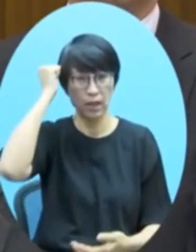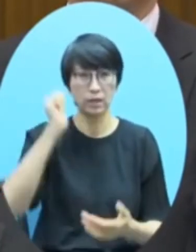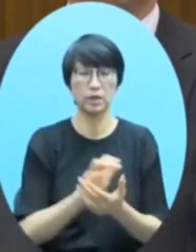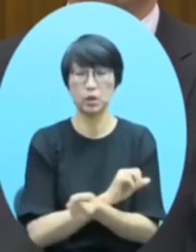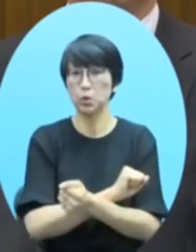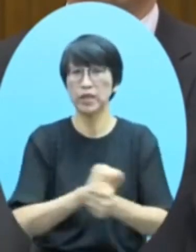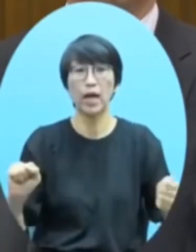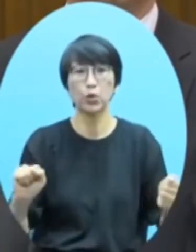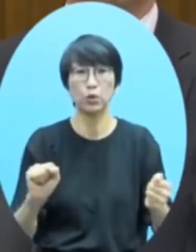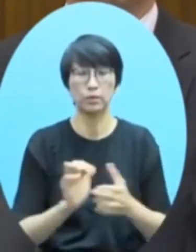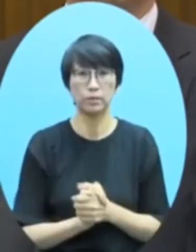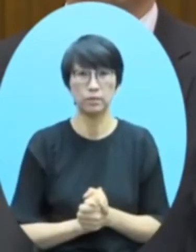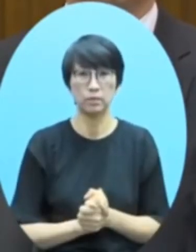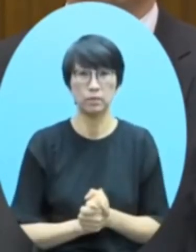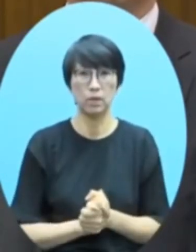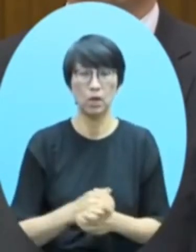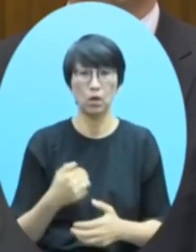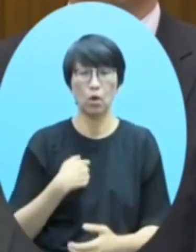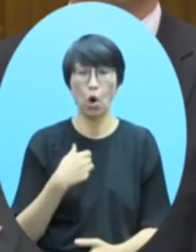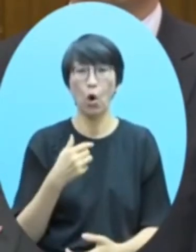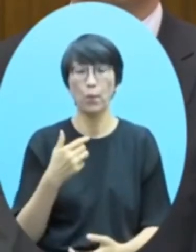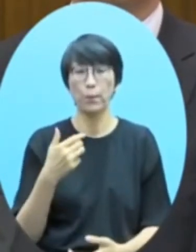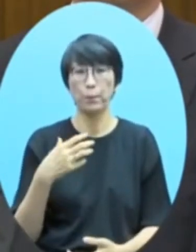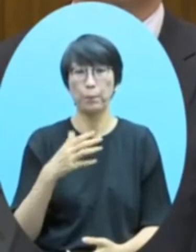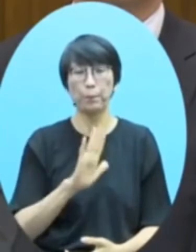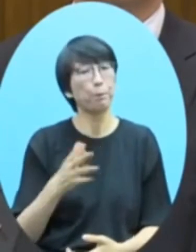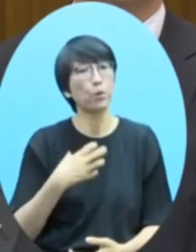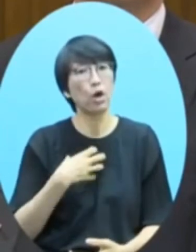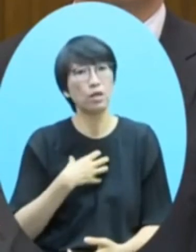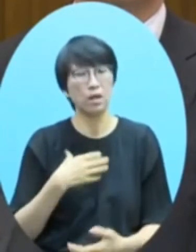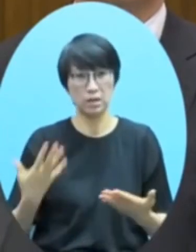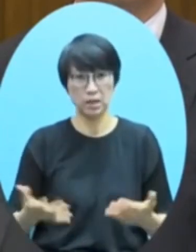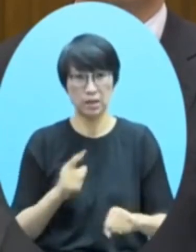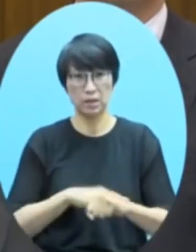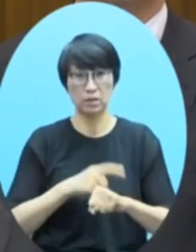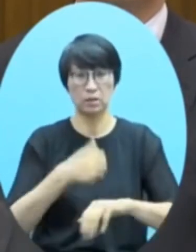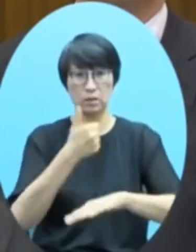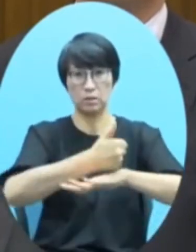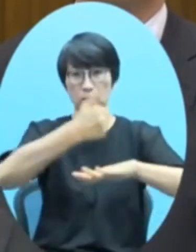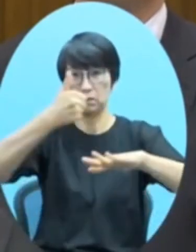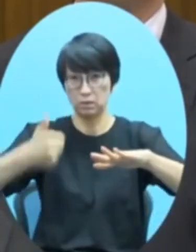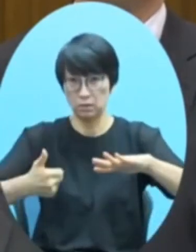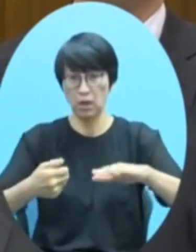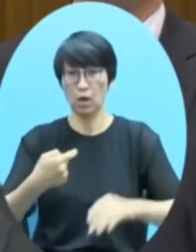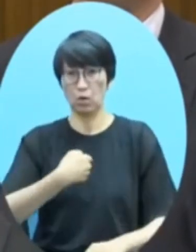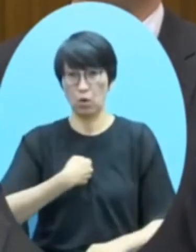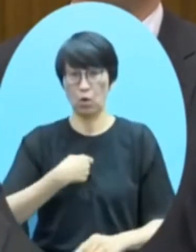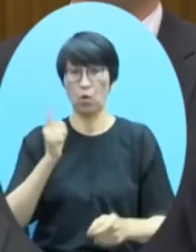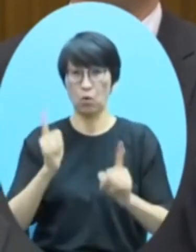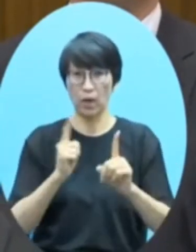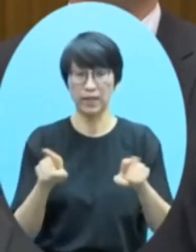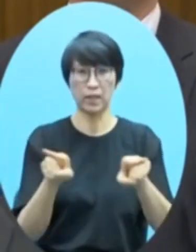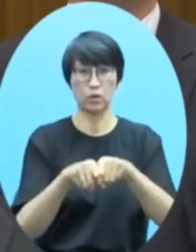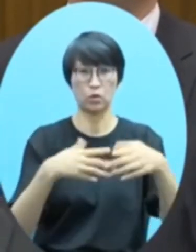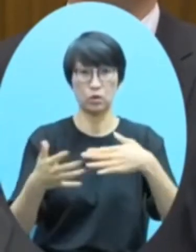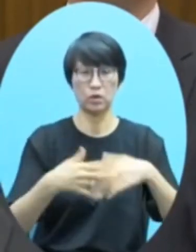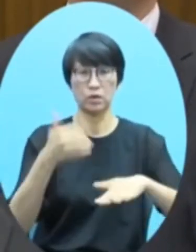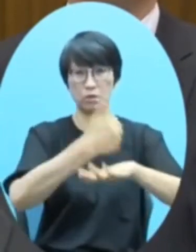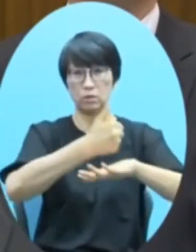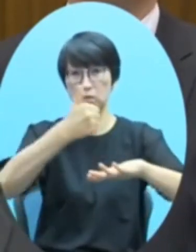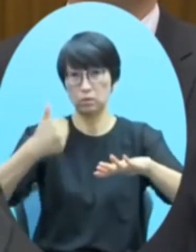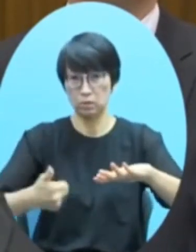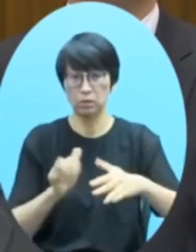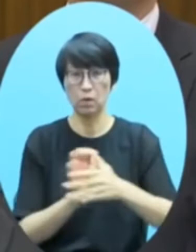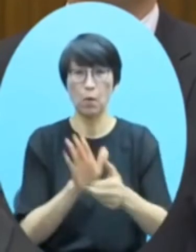situation. I don't think at this point in time, resignation of myself or some of my colleagues will provide